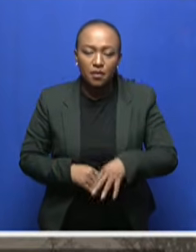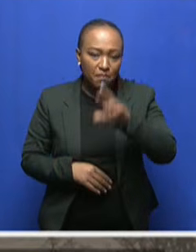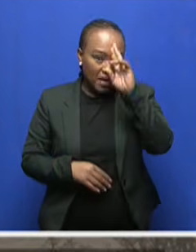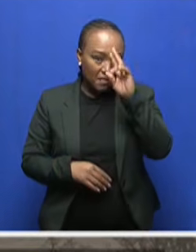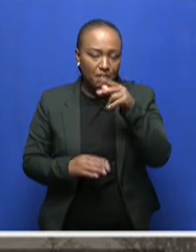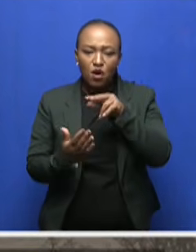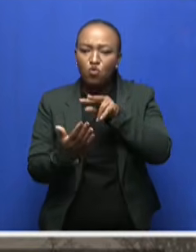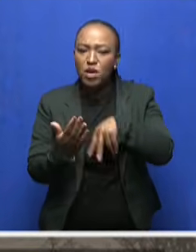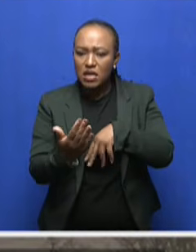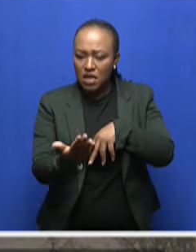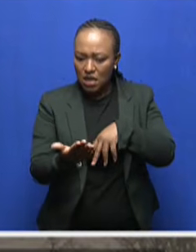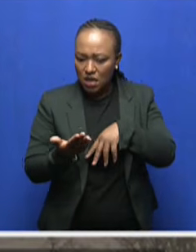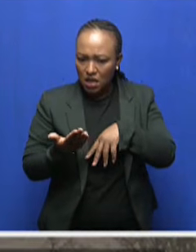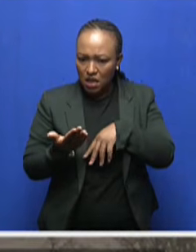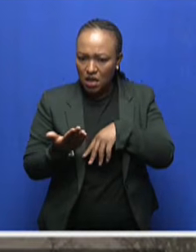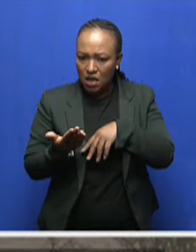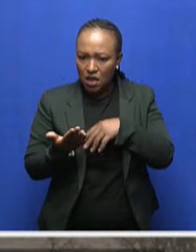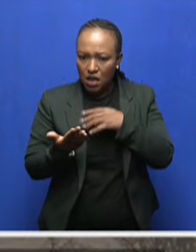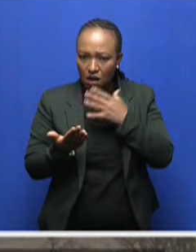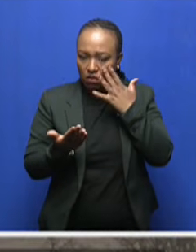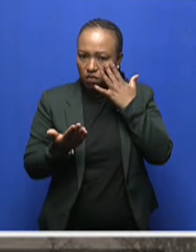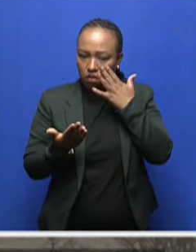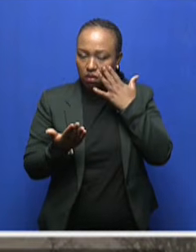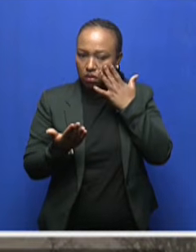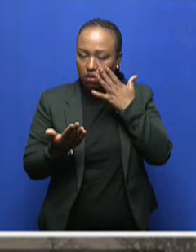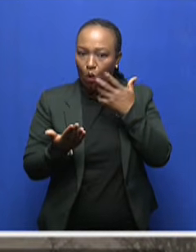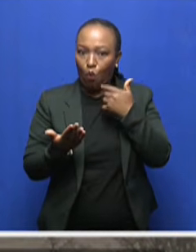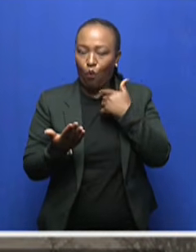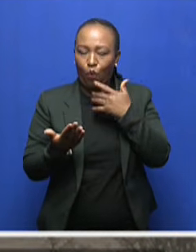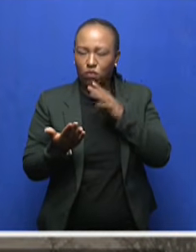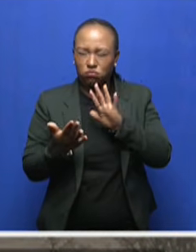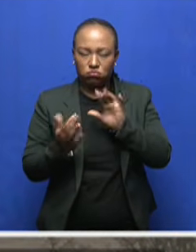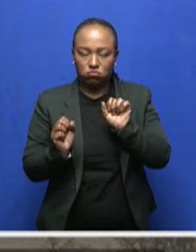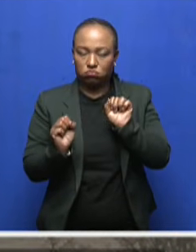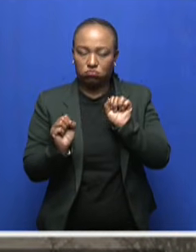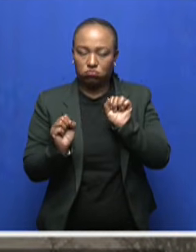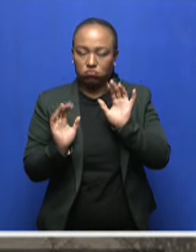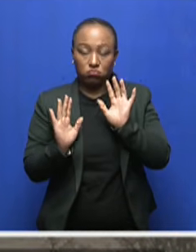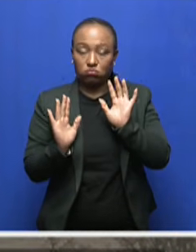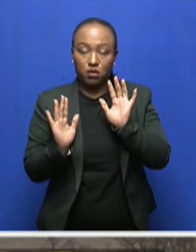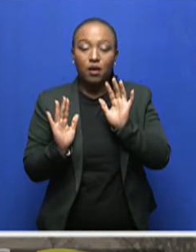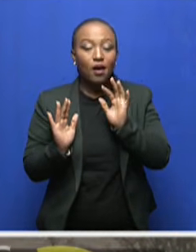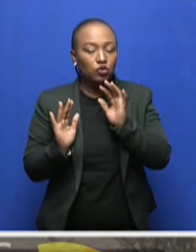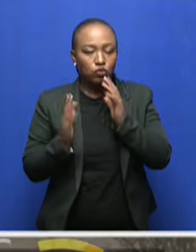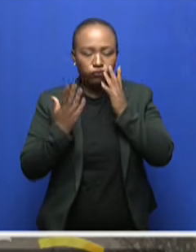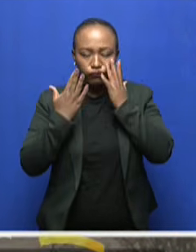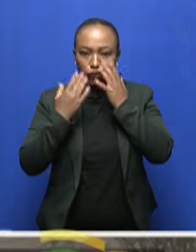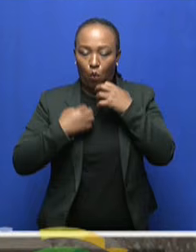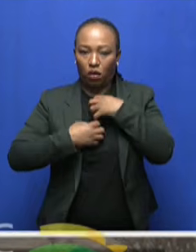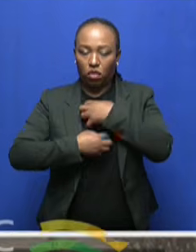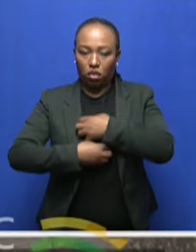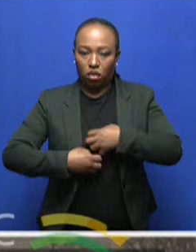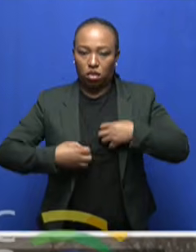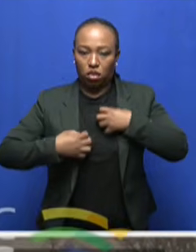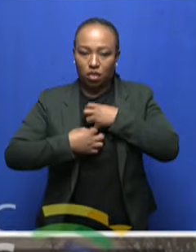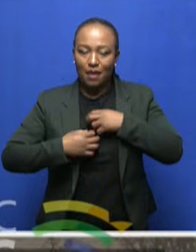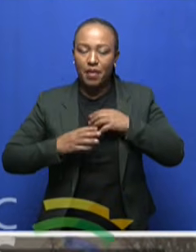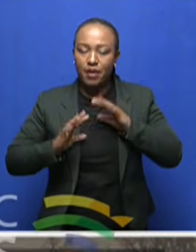just reading that note before I even started. I was like, I'm just gonna actually sit down for this and just take a moment to actually take this